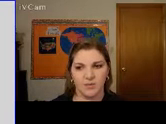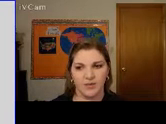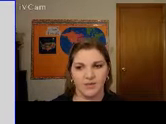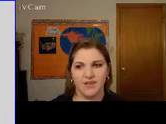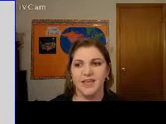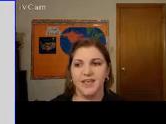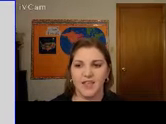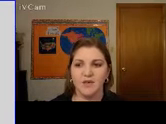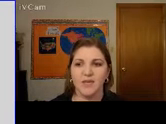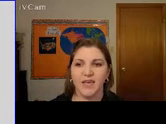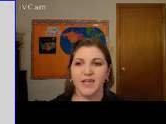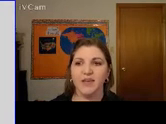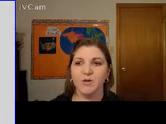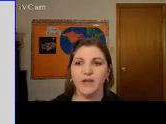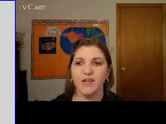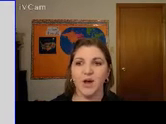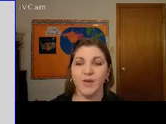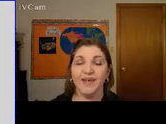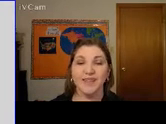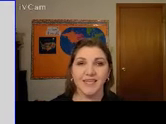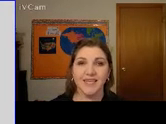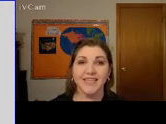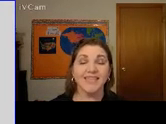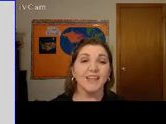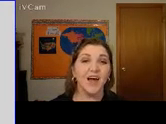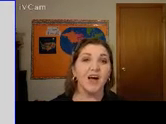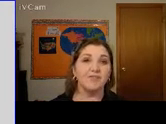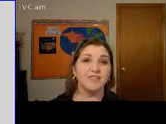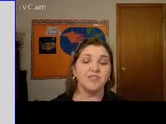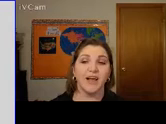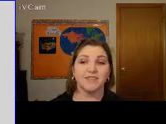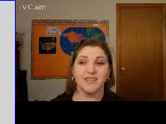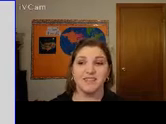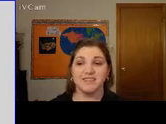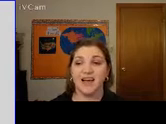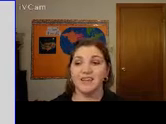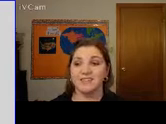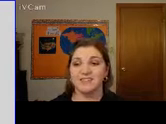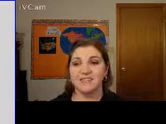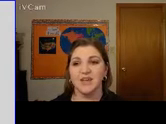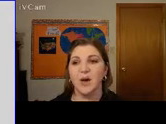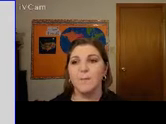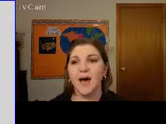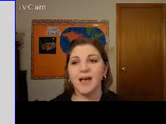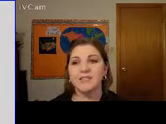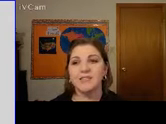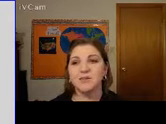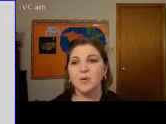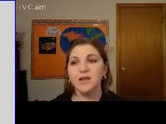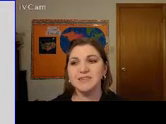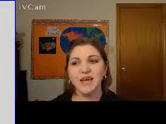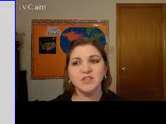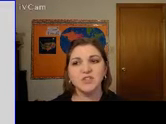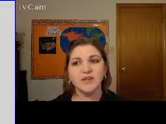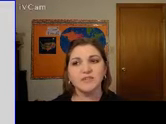up? In the beginning, we know that Lily loved to dress in disguises, but the